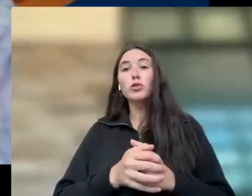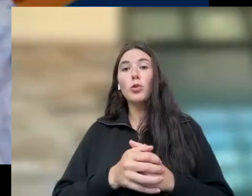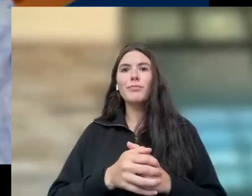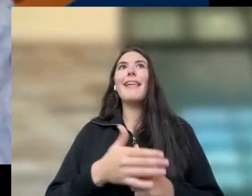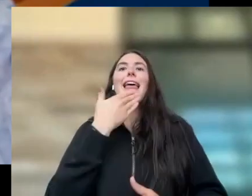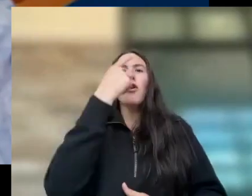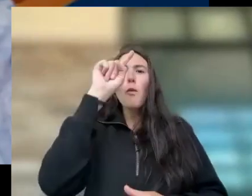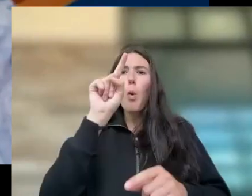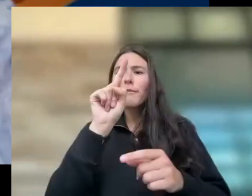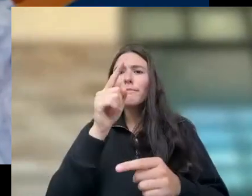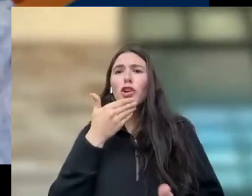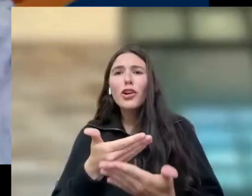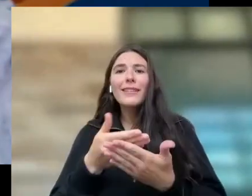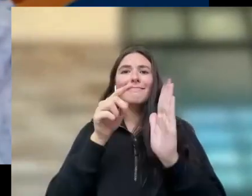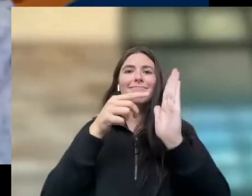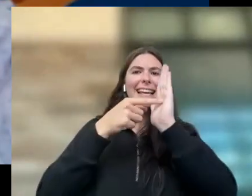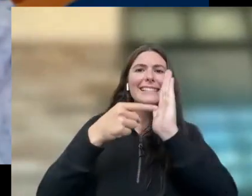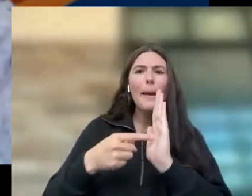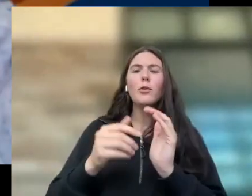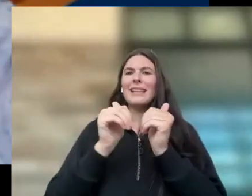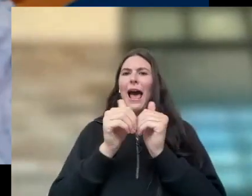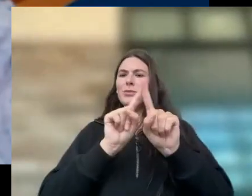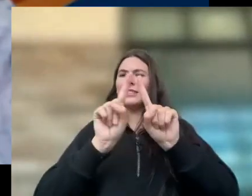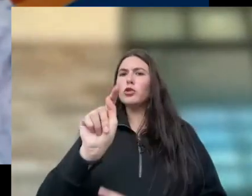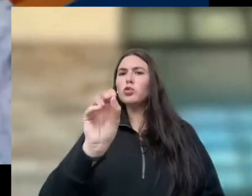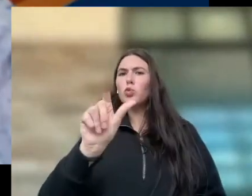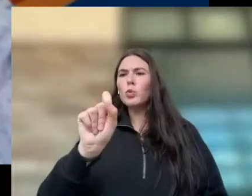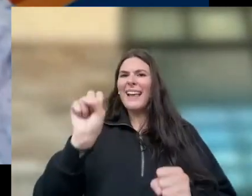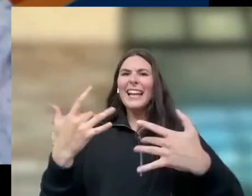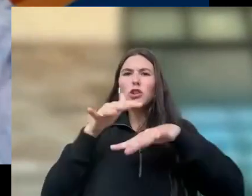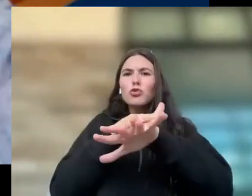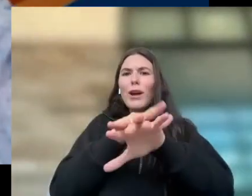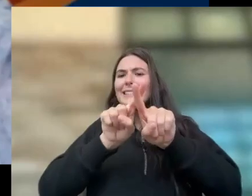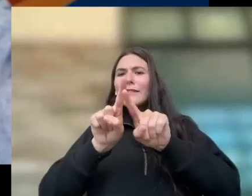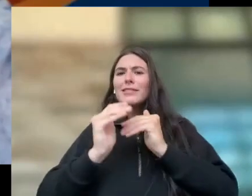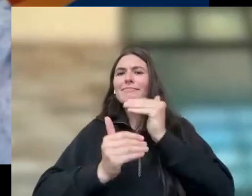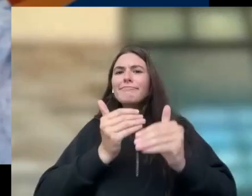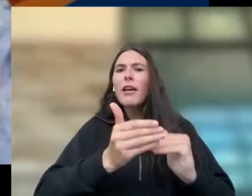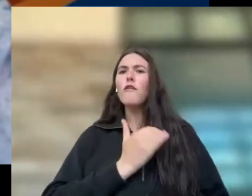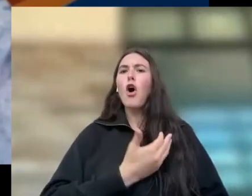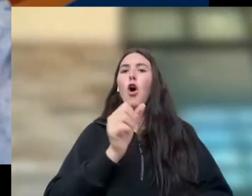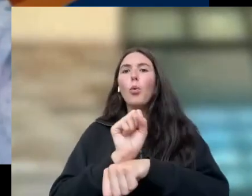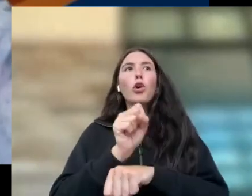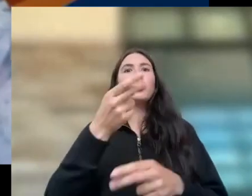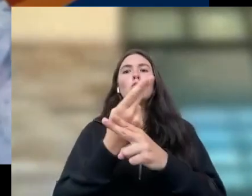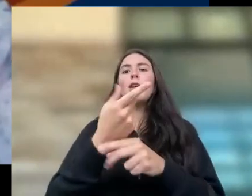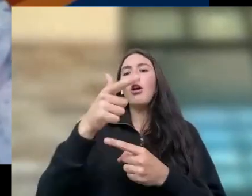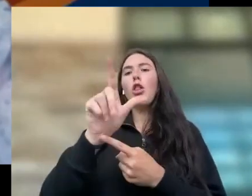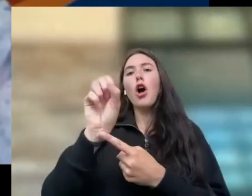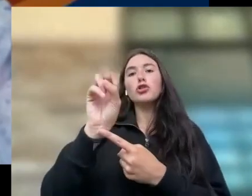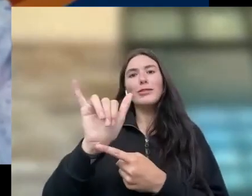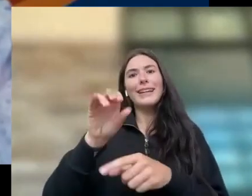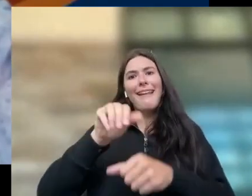tools can be integrated at different stages of our work. And the way you broke down the process of creating glossaries using AI was incredibly